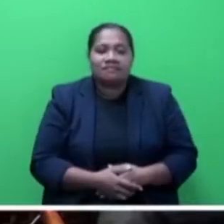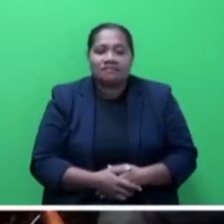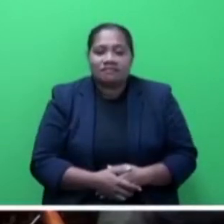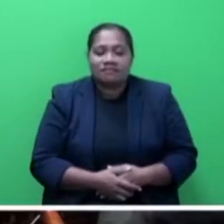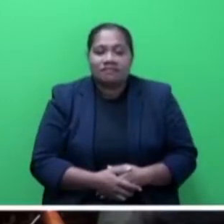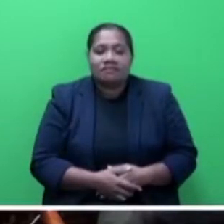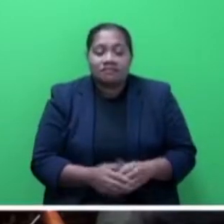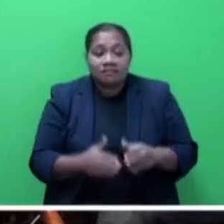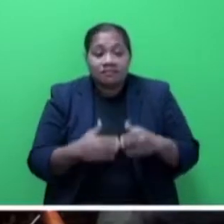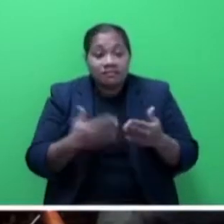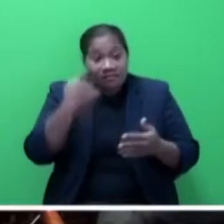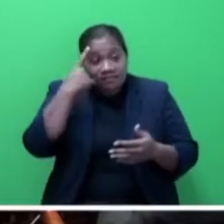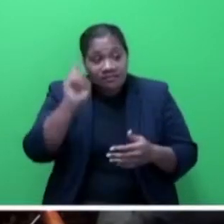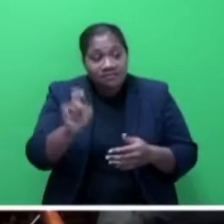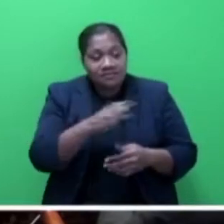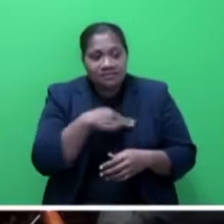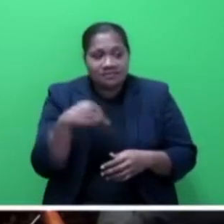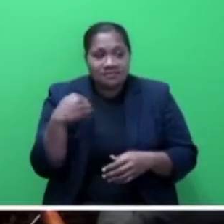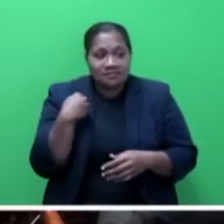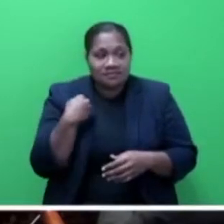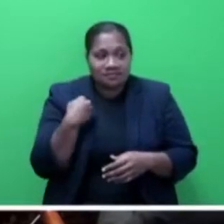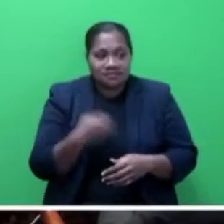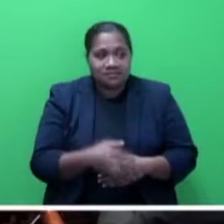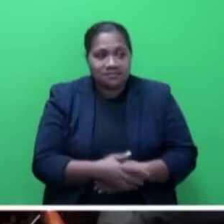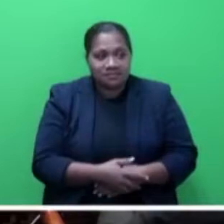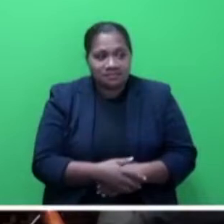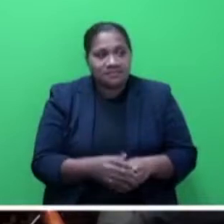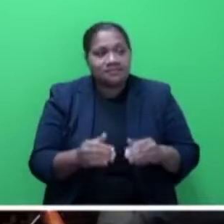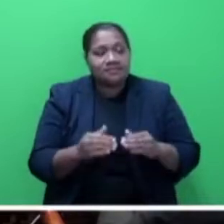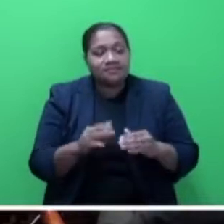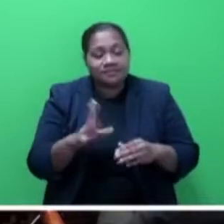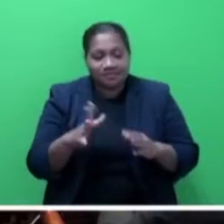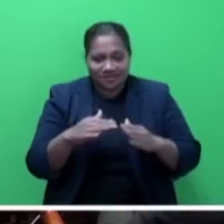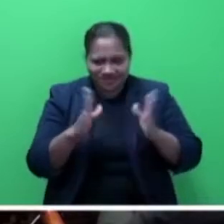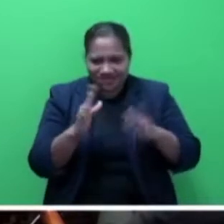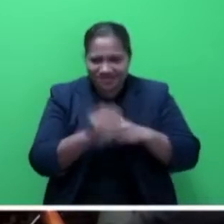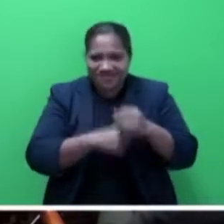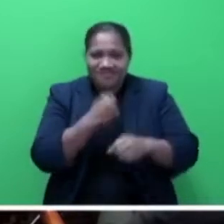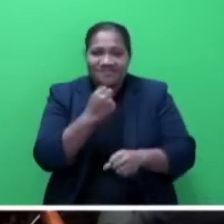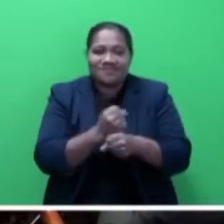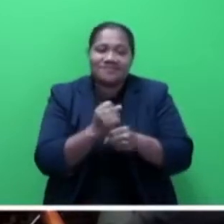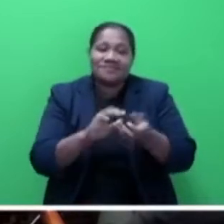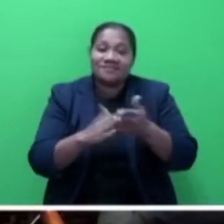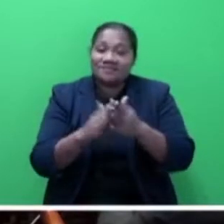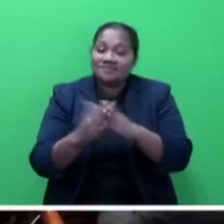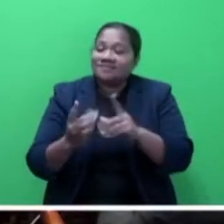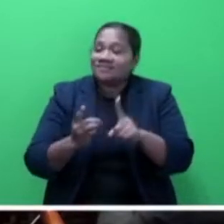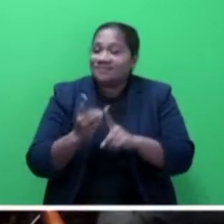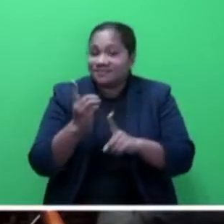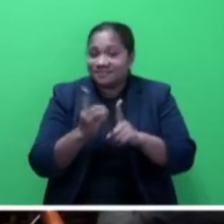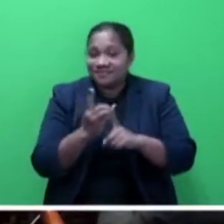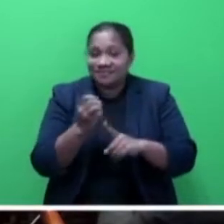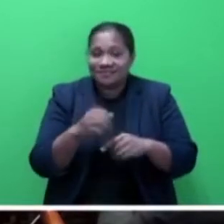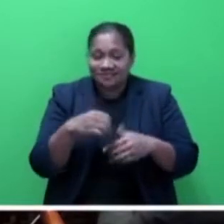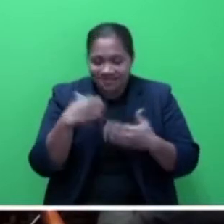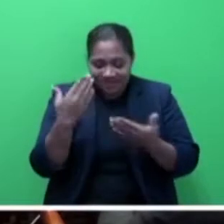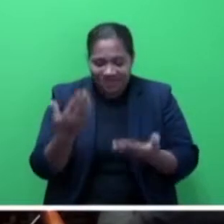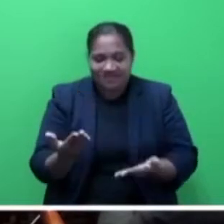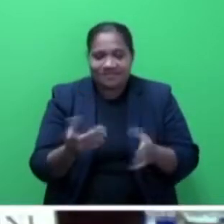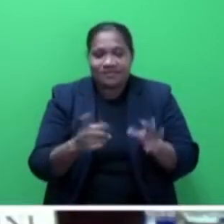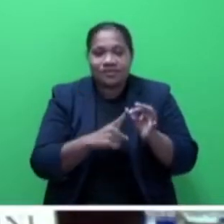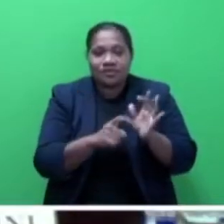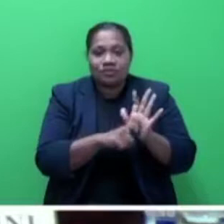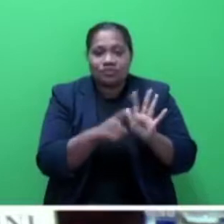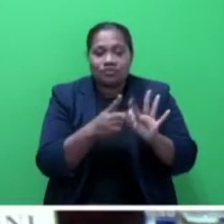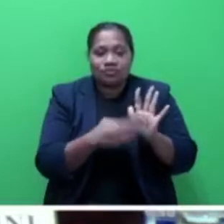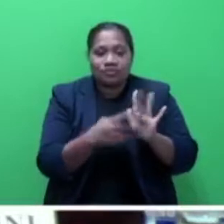I call on the Minister for Local Government, Housing and Community Development, the Honourable Premila Kumar. You have the